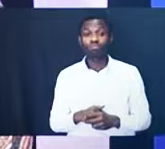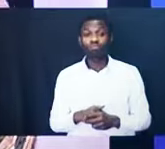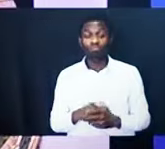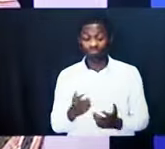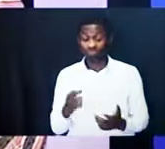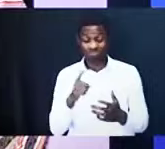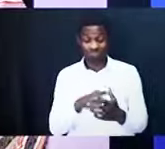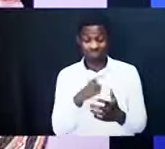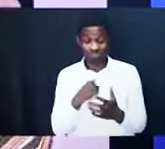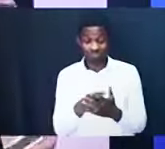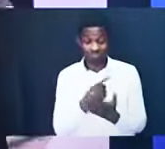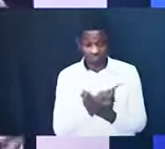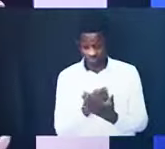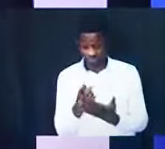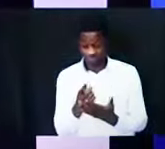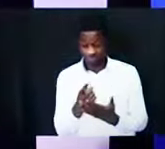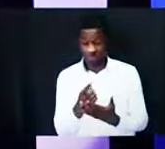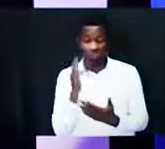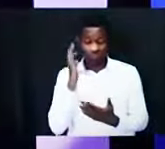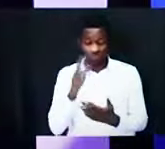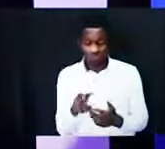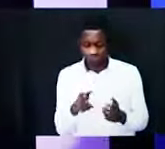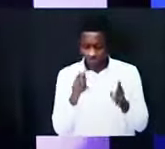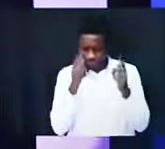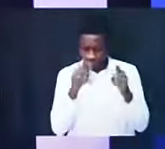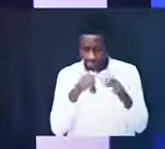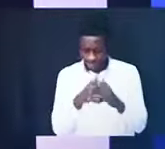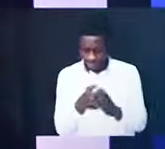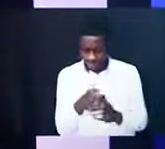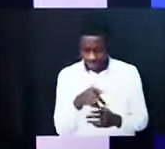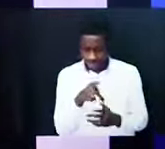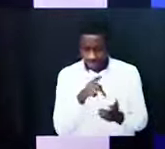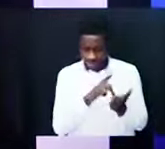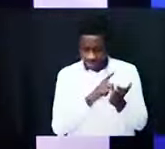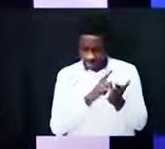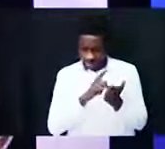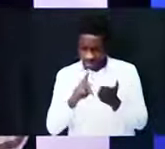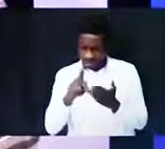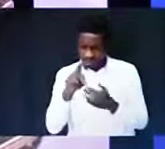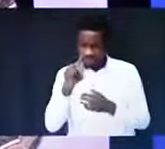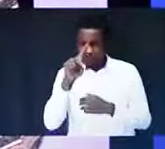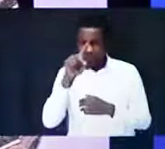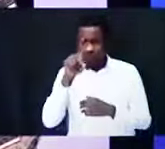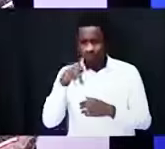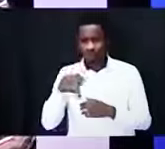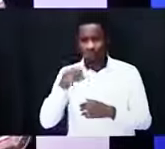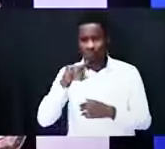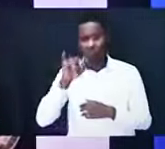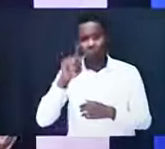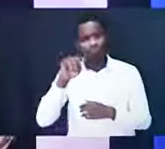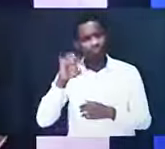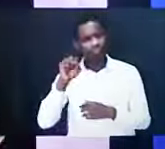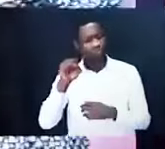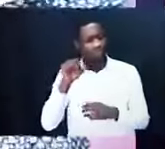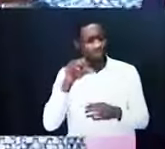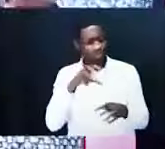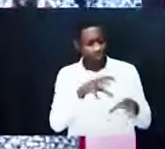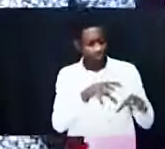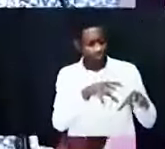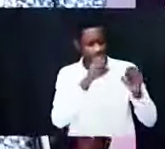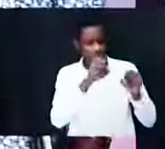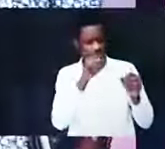we will look at how the Puritans adopted this principle in